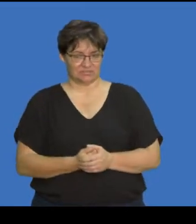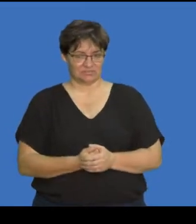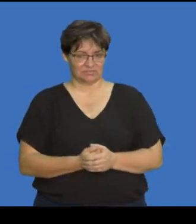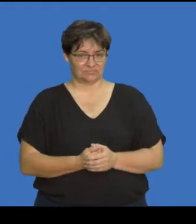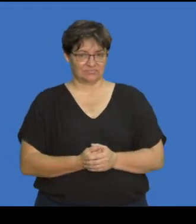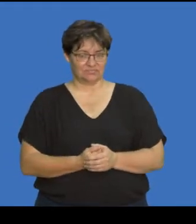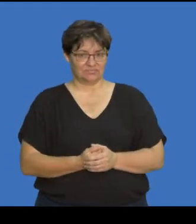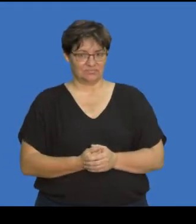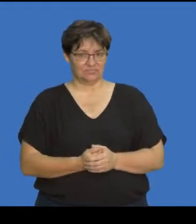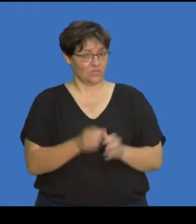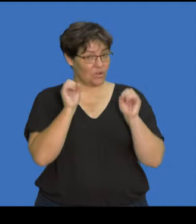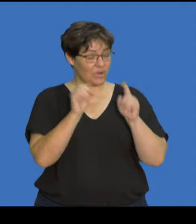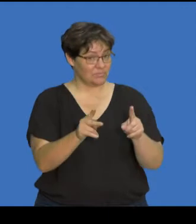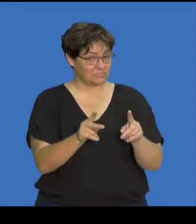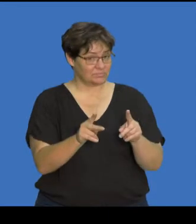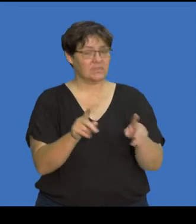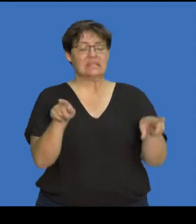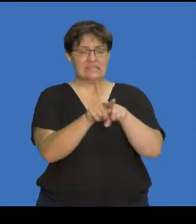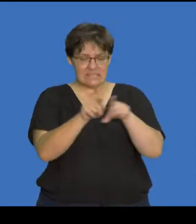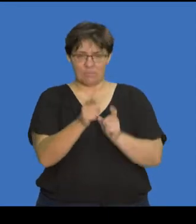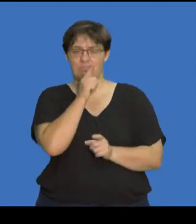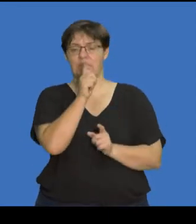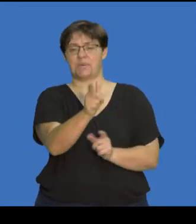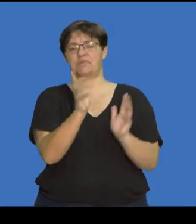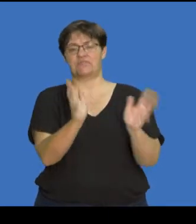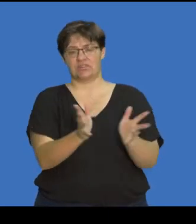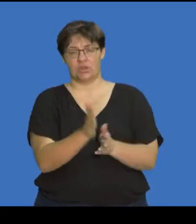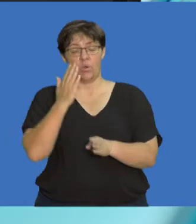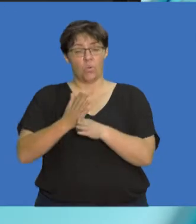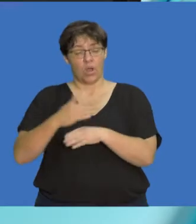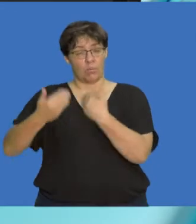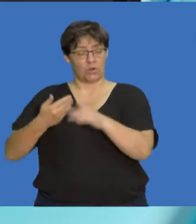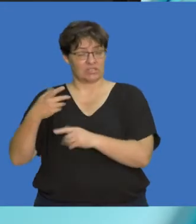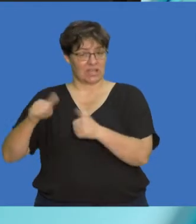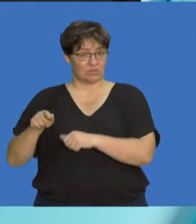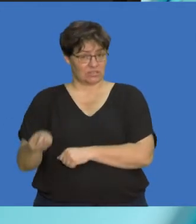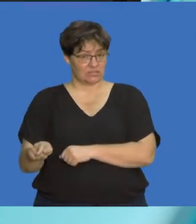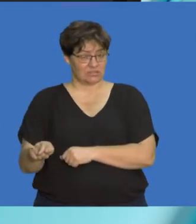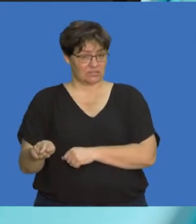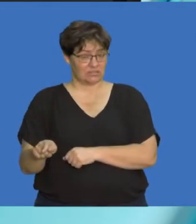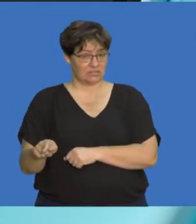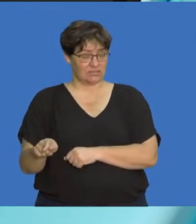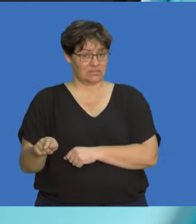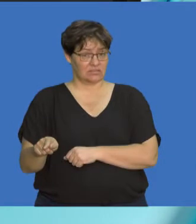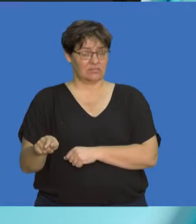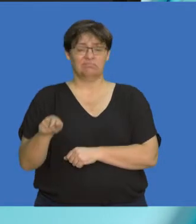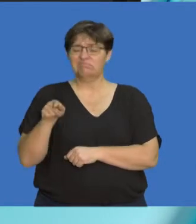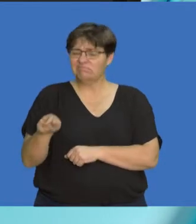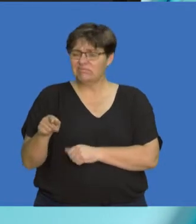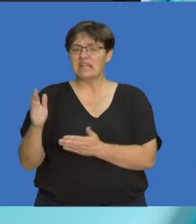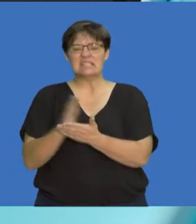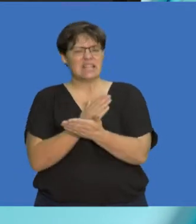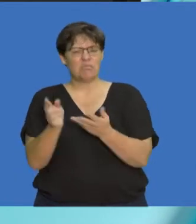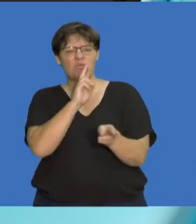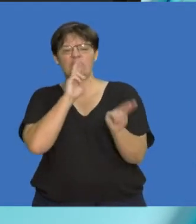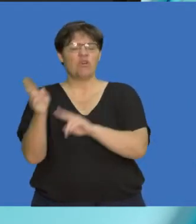progress. Right? I also said that the work in process account or the work in progress account is sometimes referred